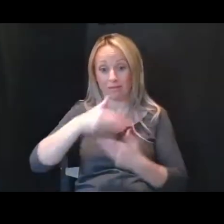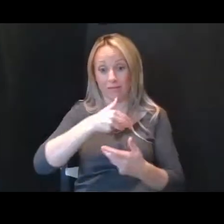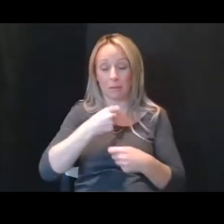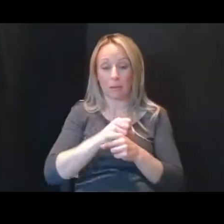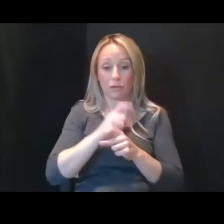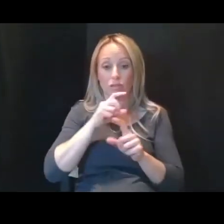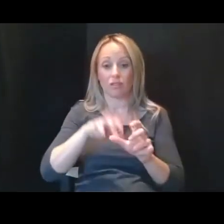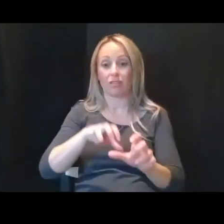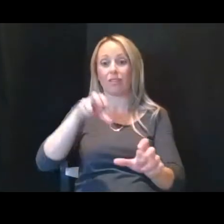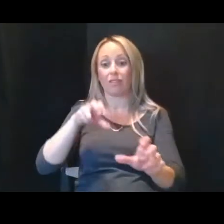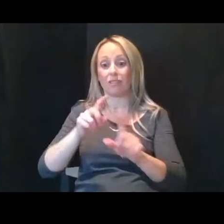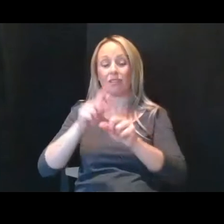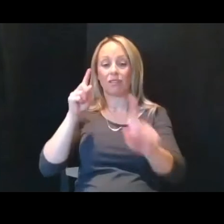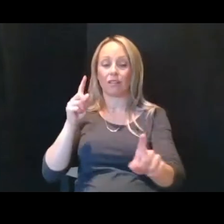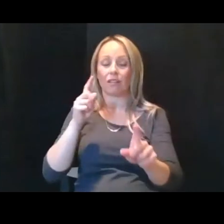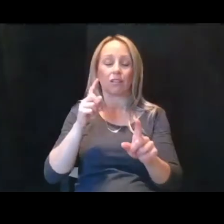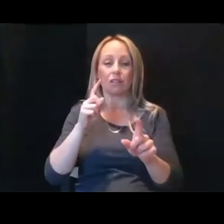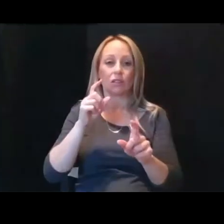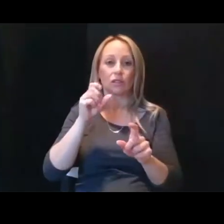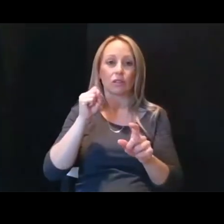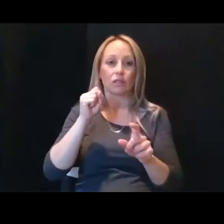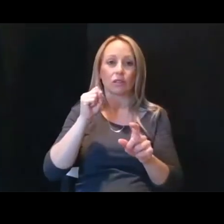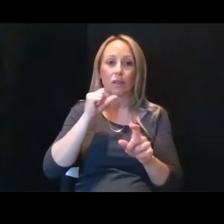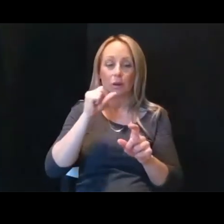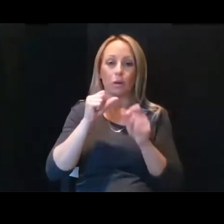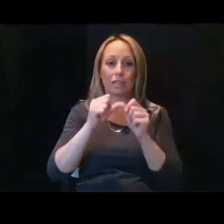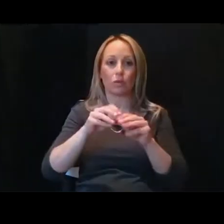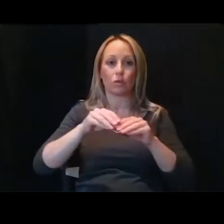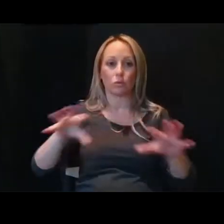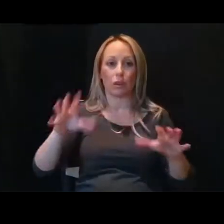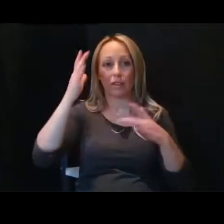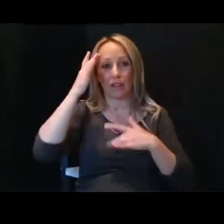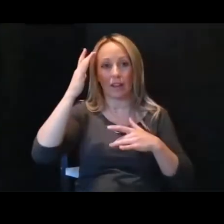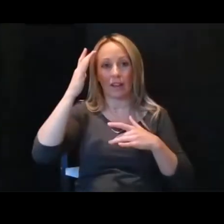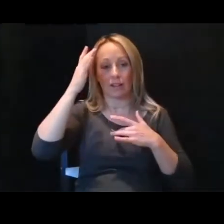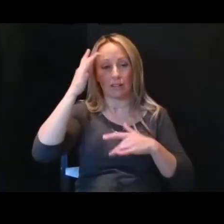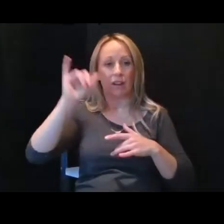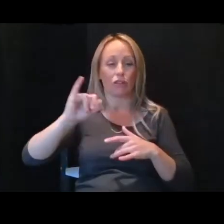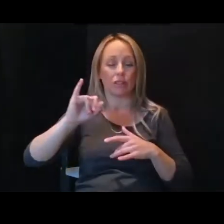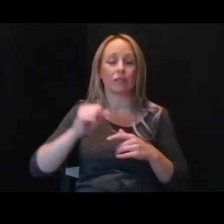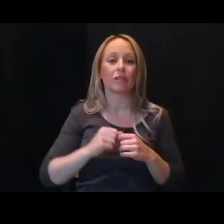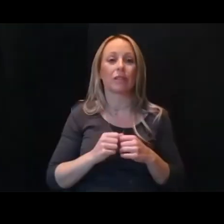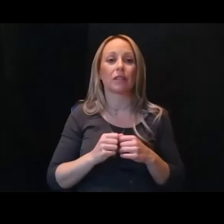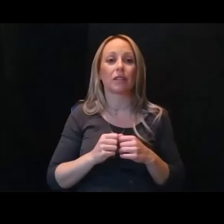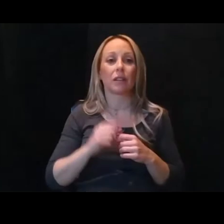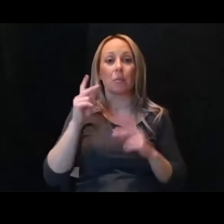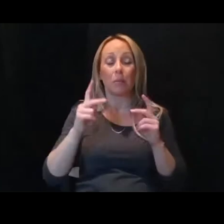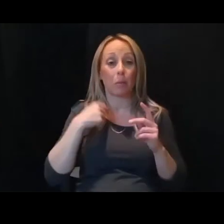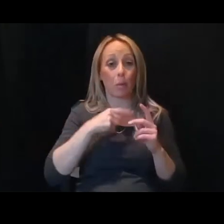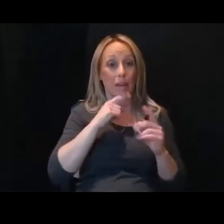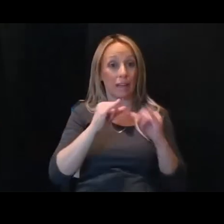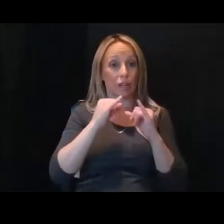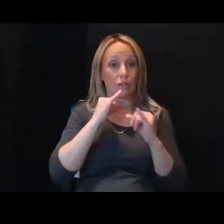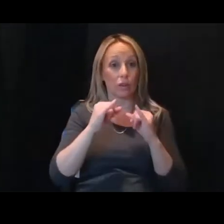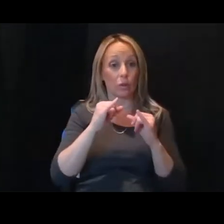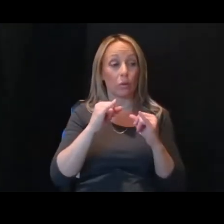the virus. Many positive cases that we interview are people who are asymptomatic, meaning they